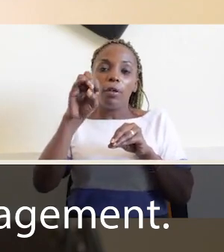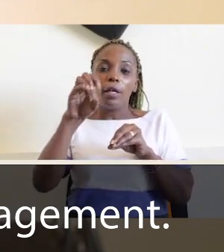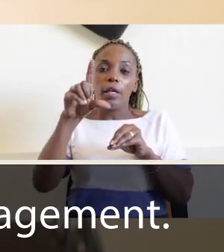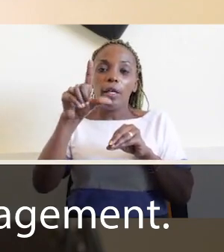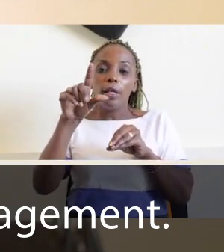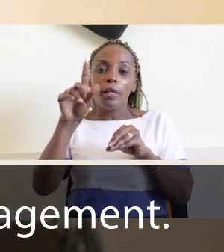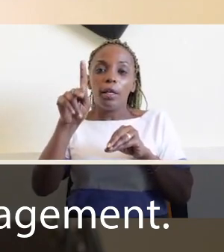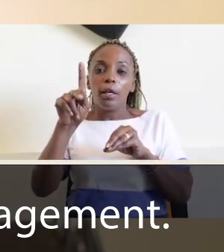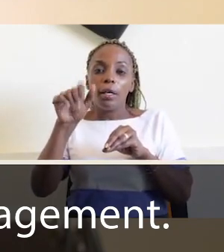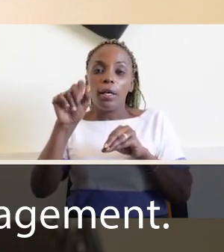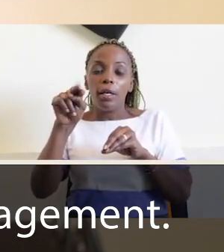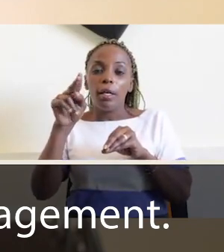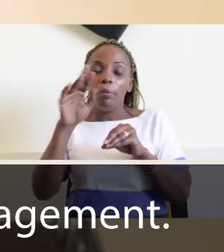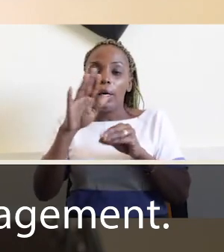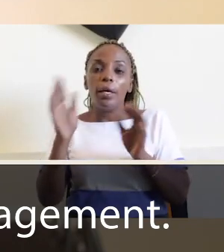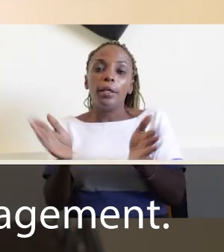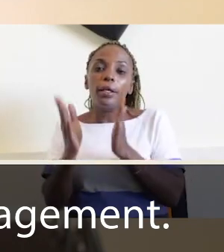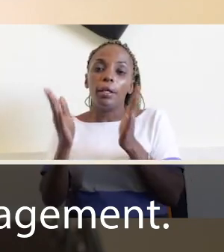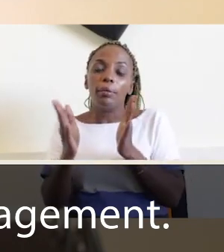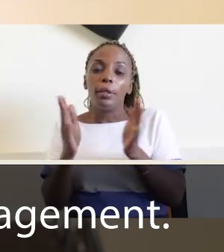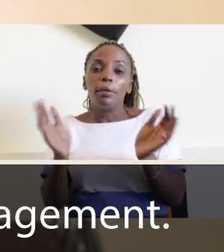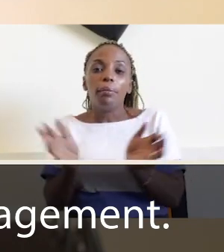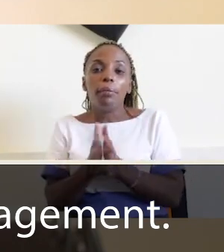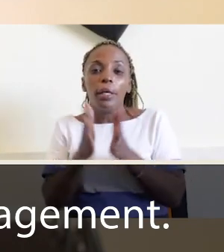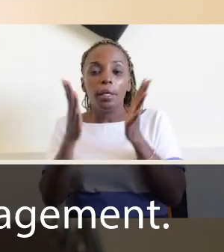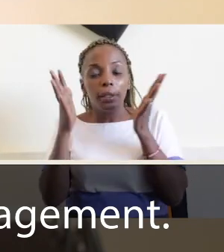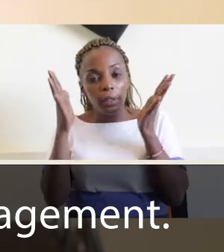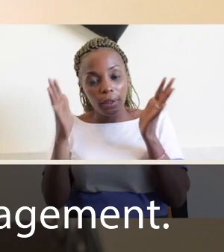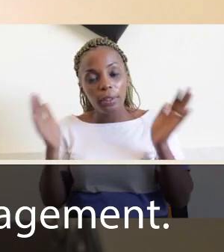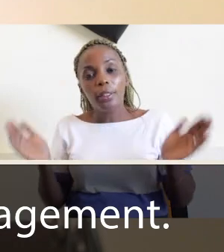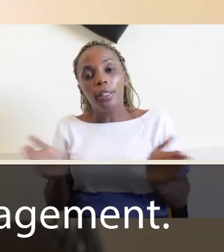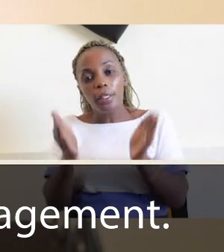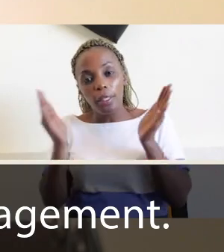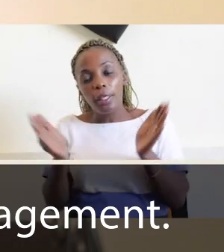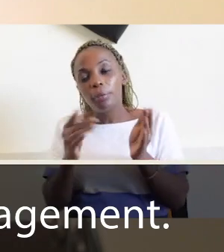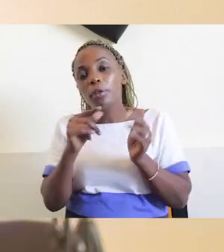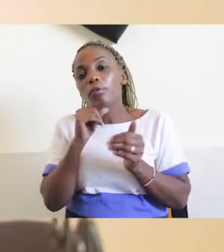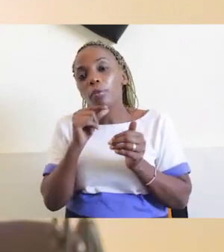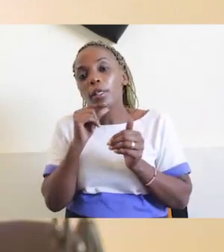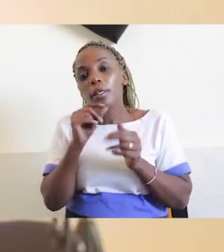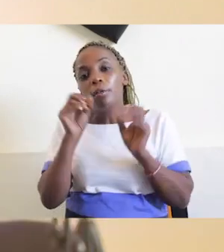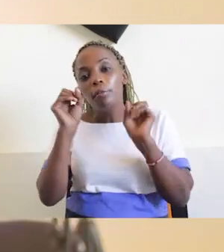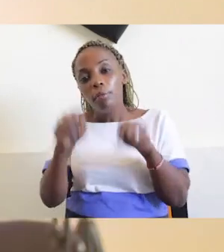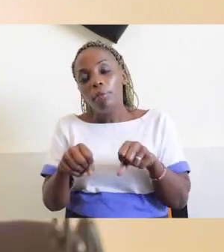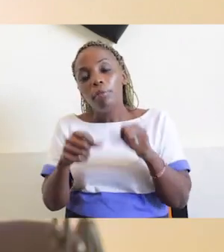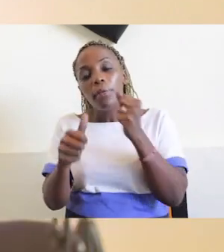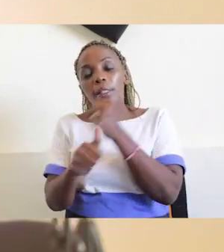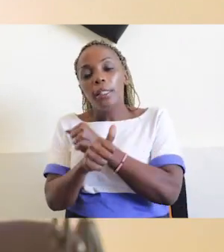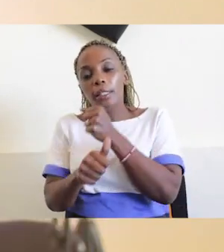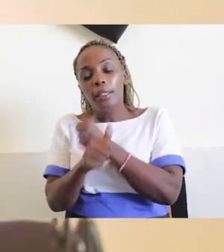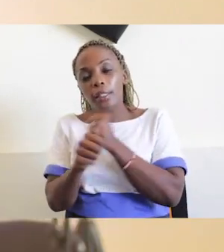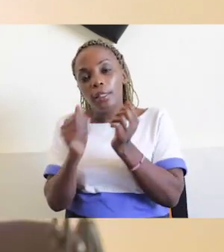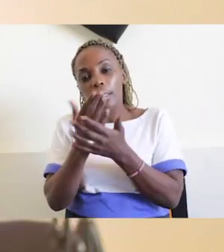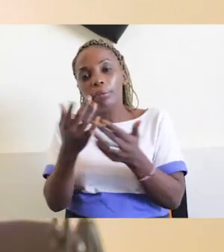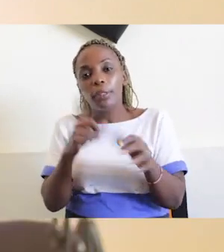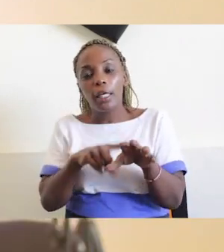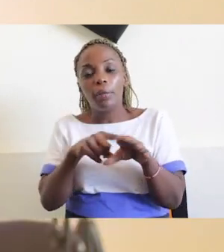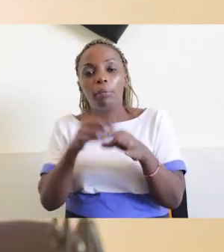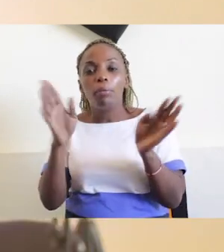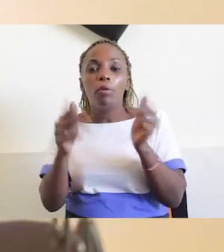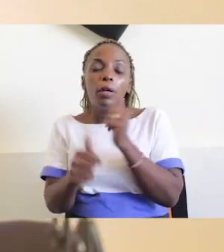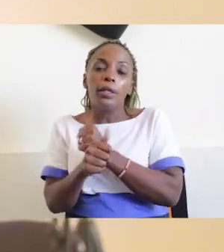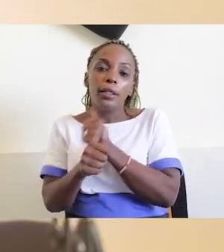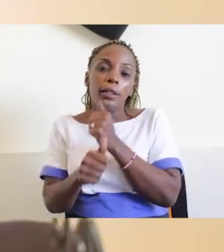Elkanah's encouragement. The praises and encouragement of men can be so dangerous sometimes, more